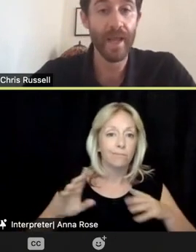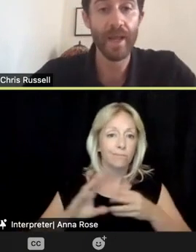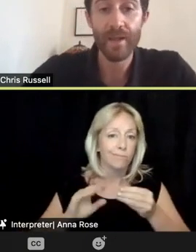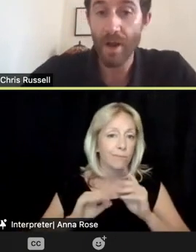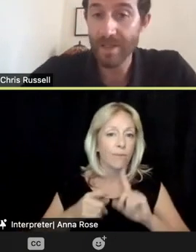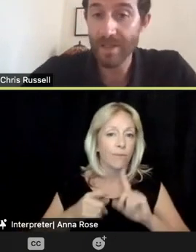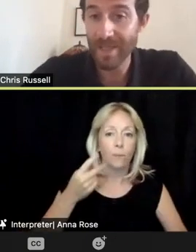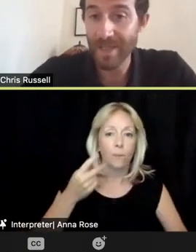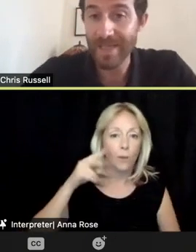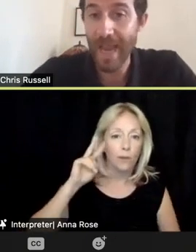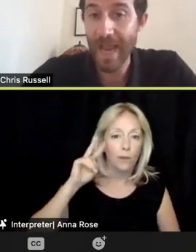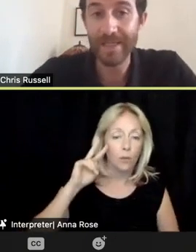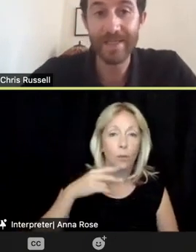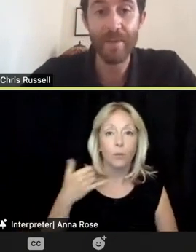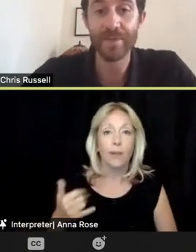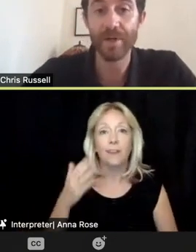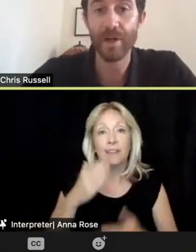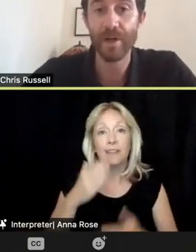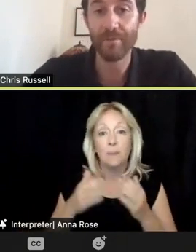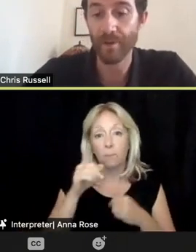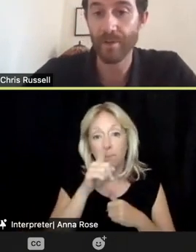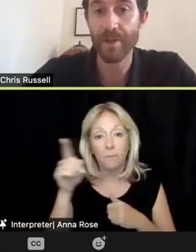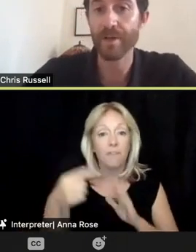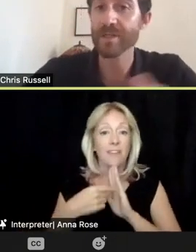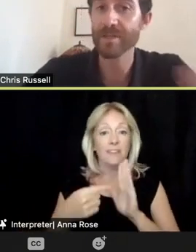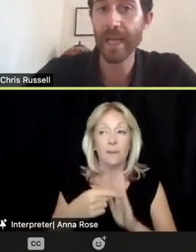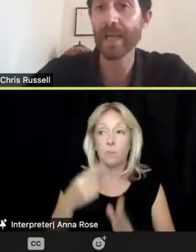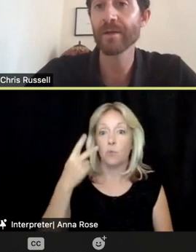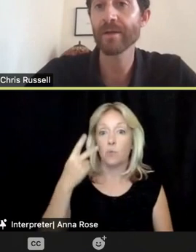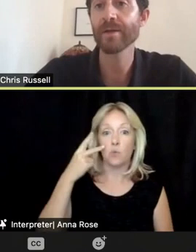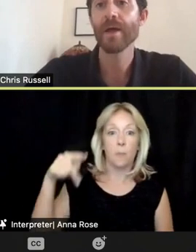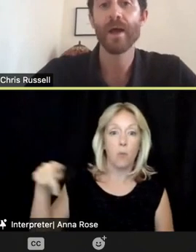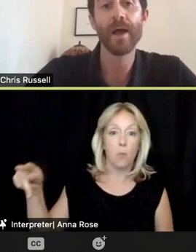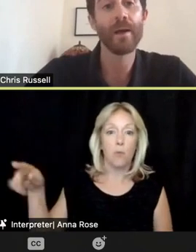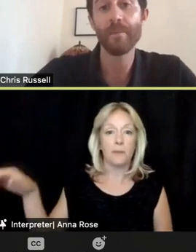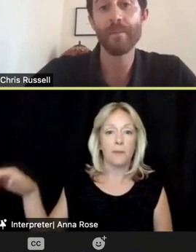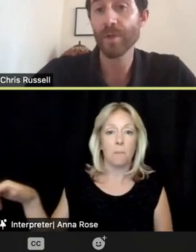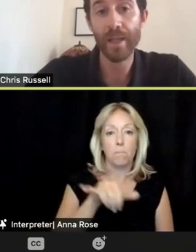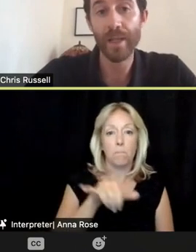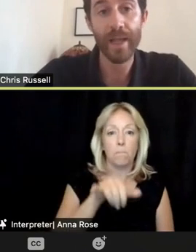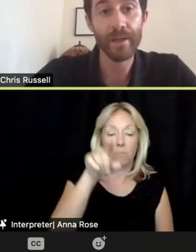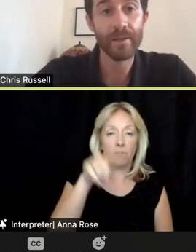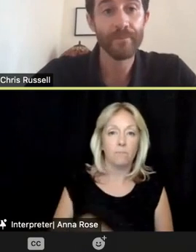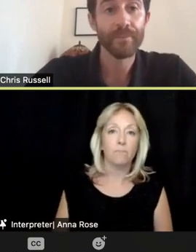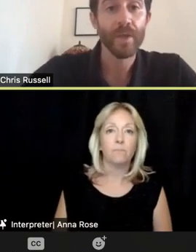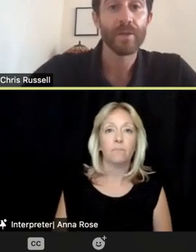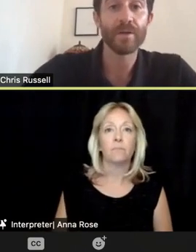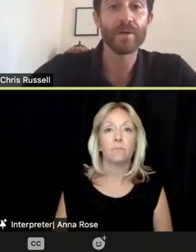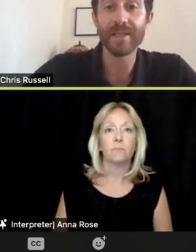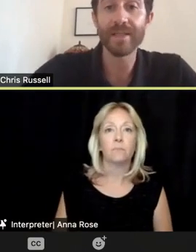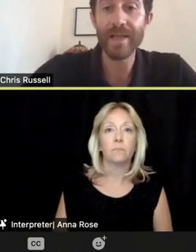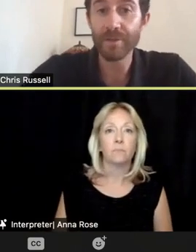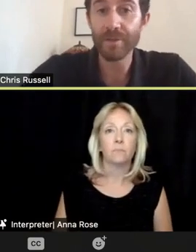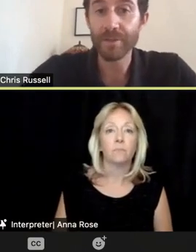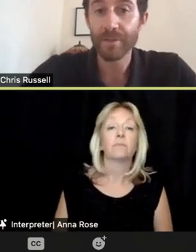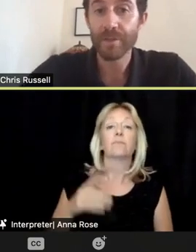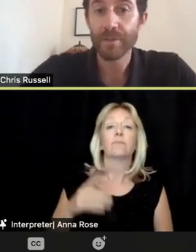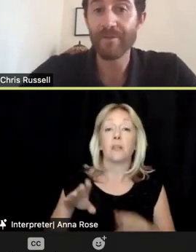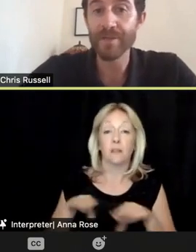Tuesday and today. Some of these exact examples are here for you, and they're explained, at length. There's